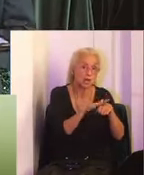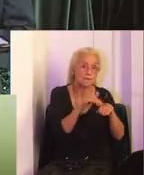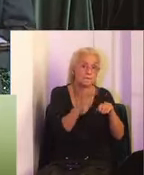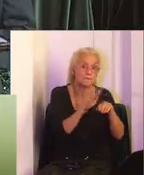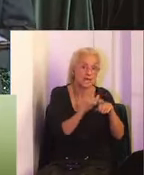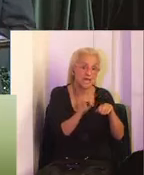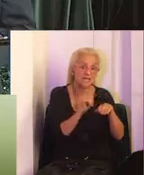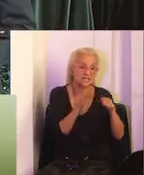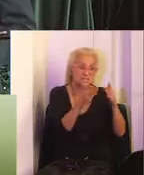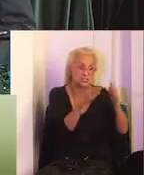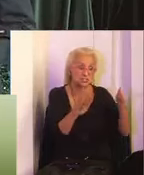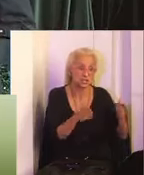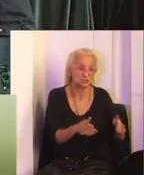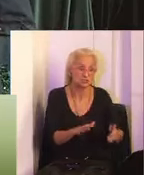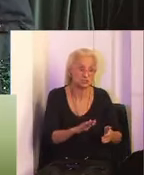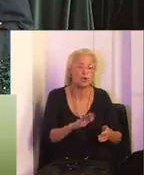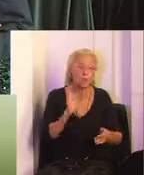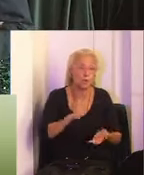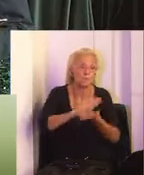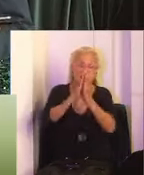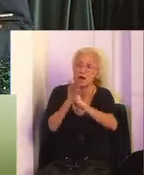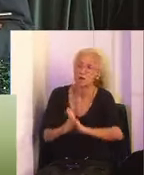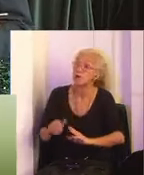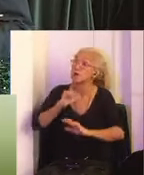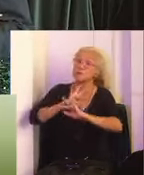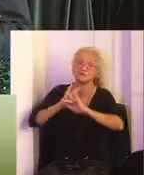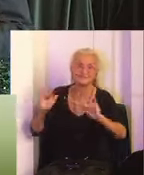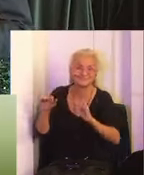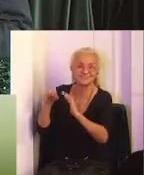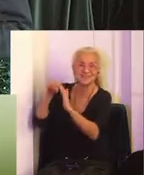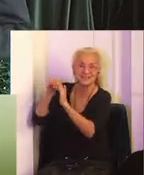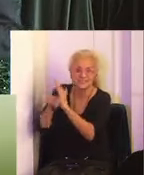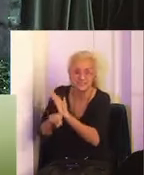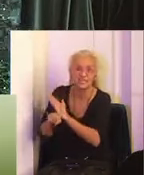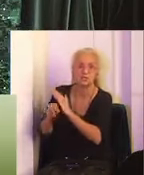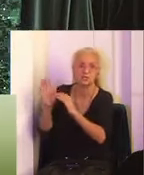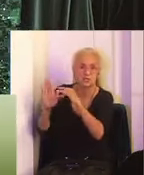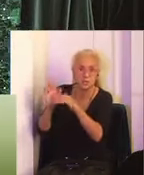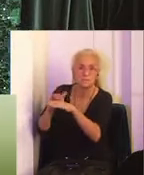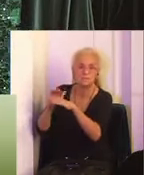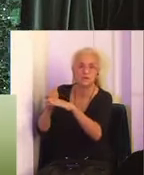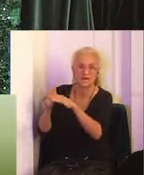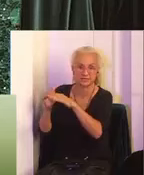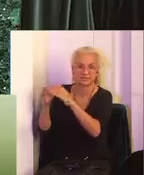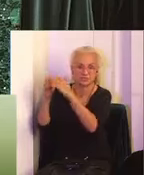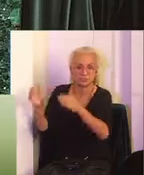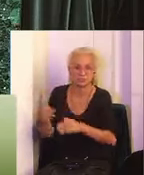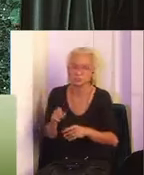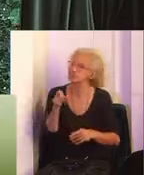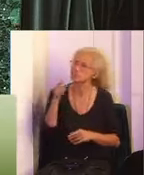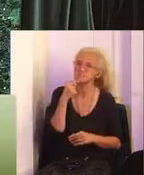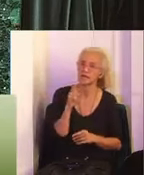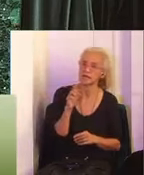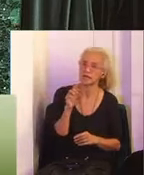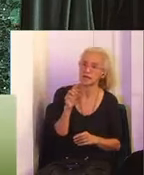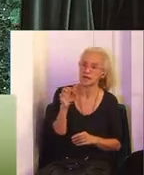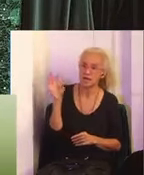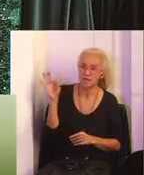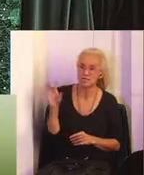shelters. You say, Pastor Keith, you've got a generous